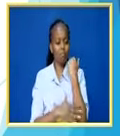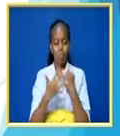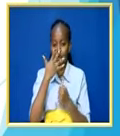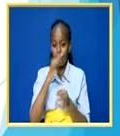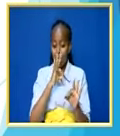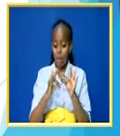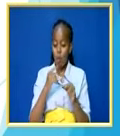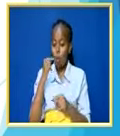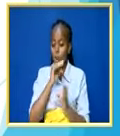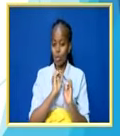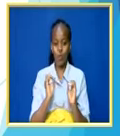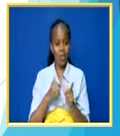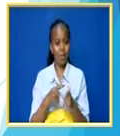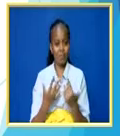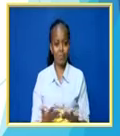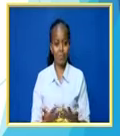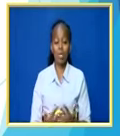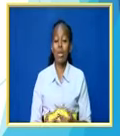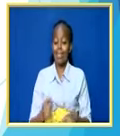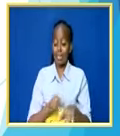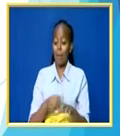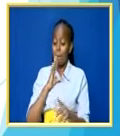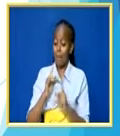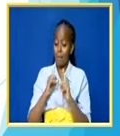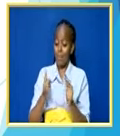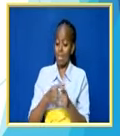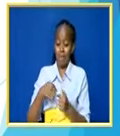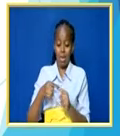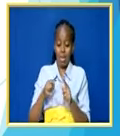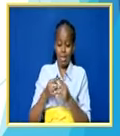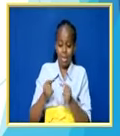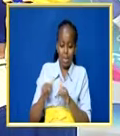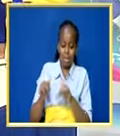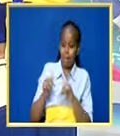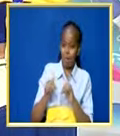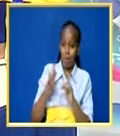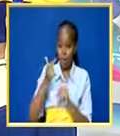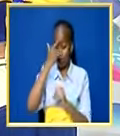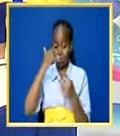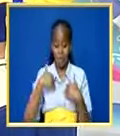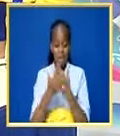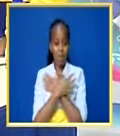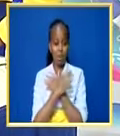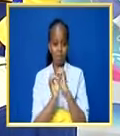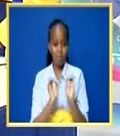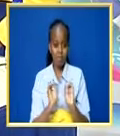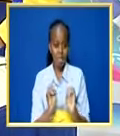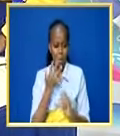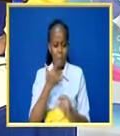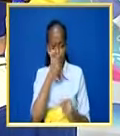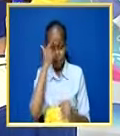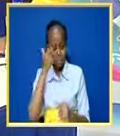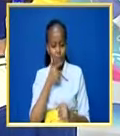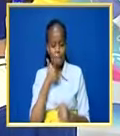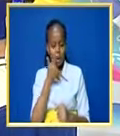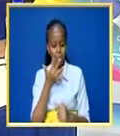if you don't brush, Shiko, you'll be talking to me and I'll be moving away. Mm-hmm. You won't have any friends. Yes. Yeah. But